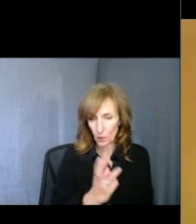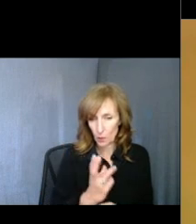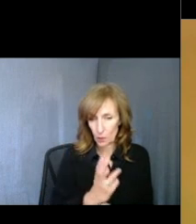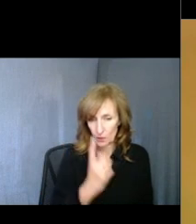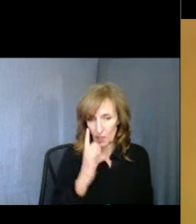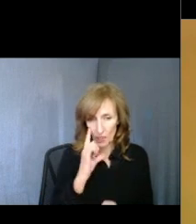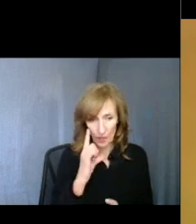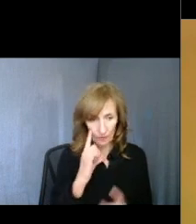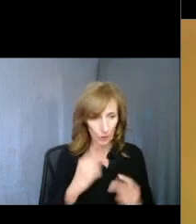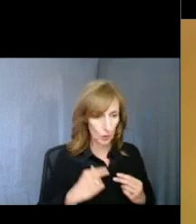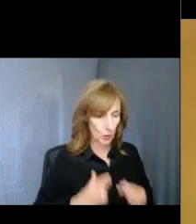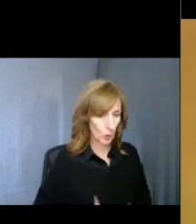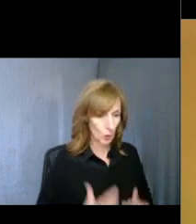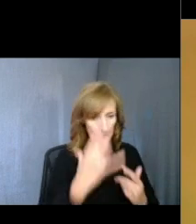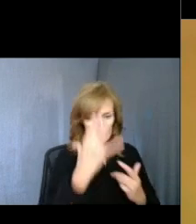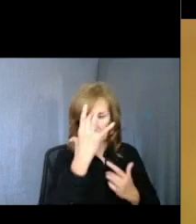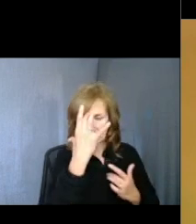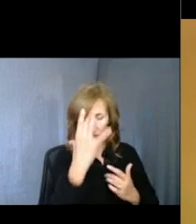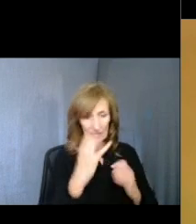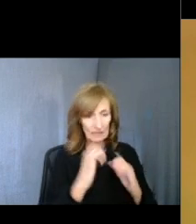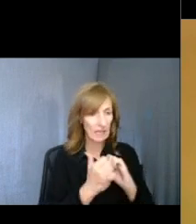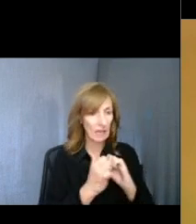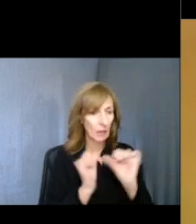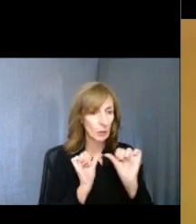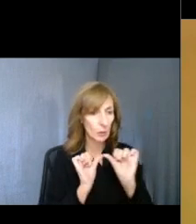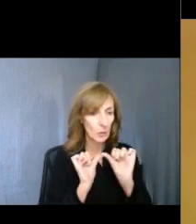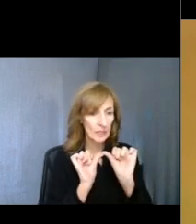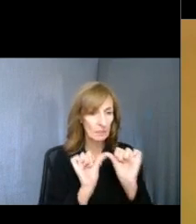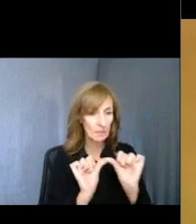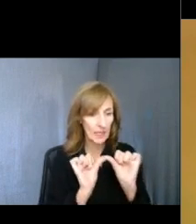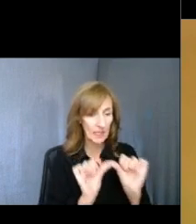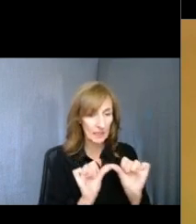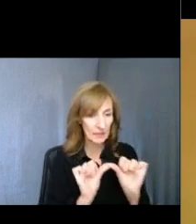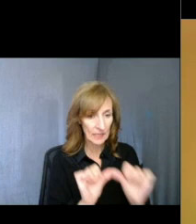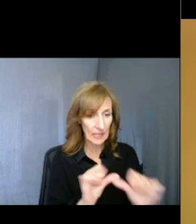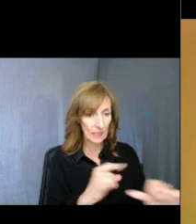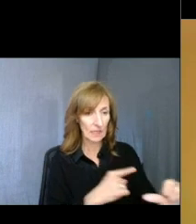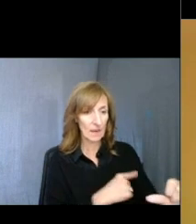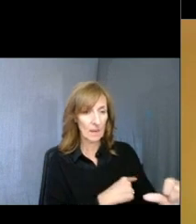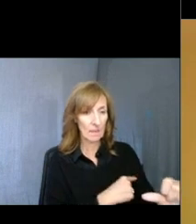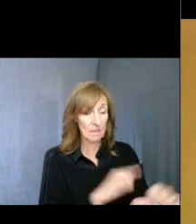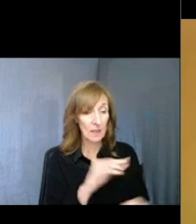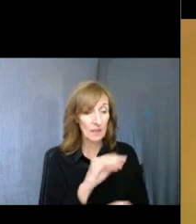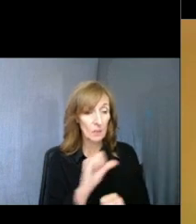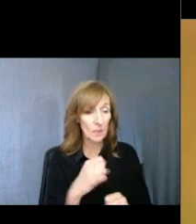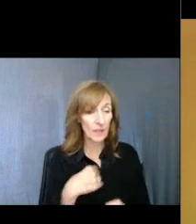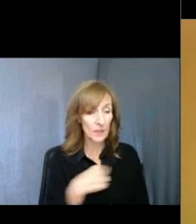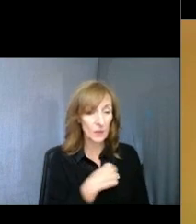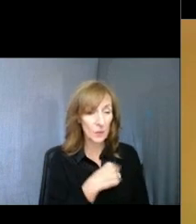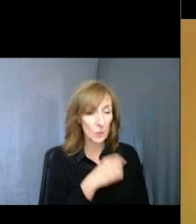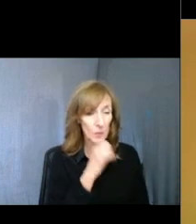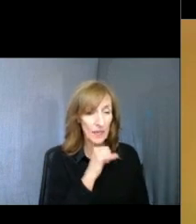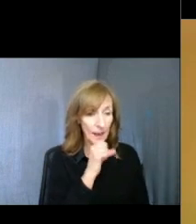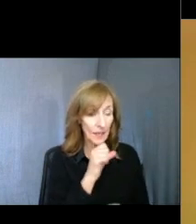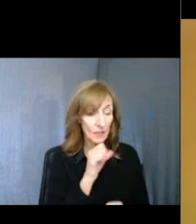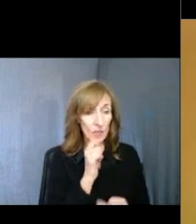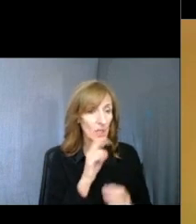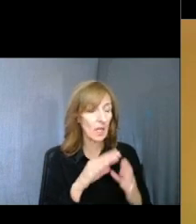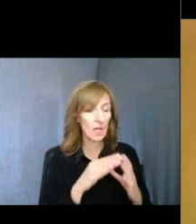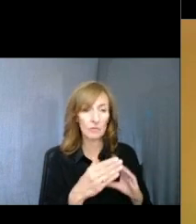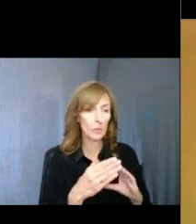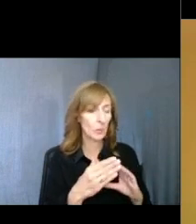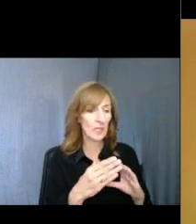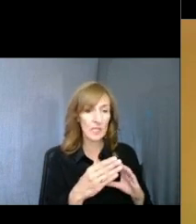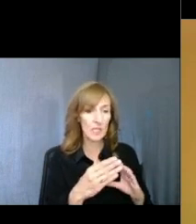about how do we maintain muscle mass as we age, because if we get really behind the 8 ball and we have a cat